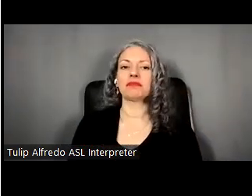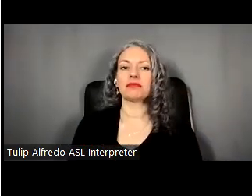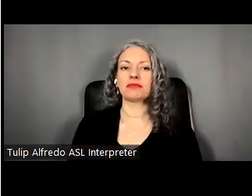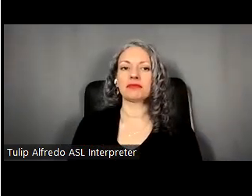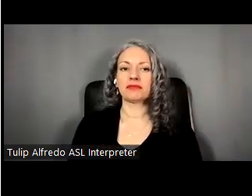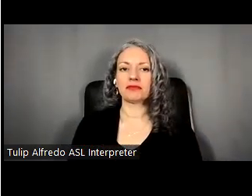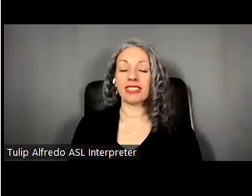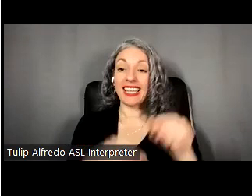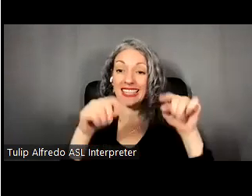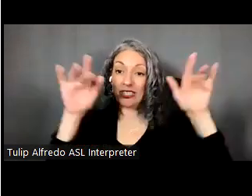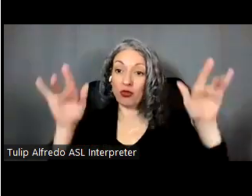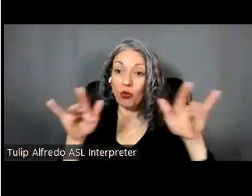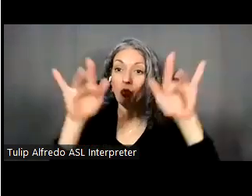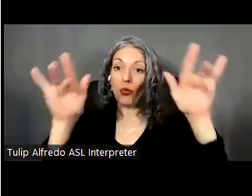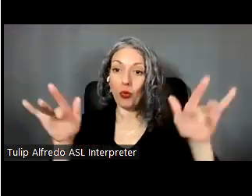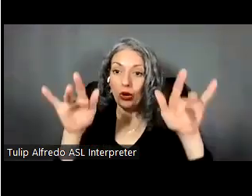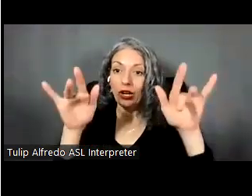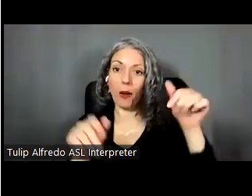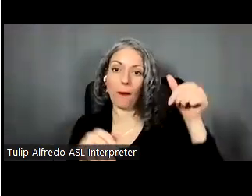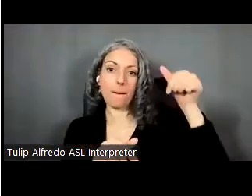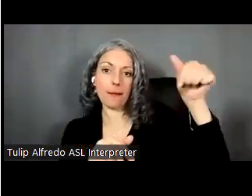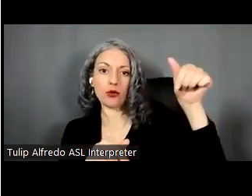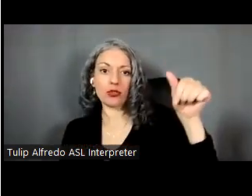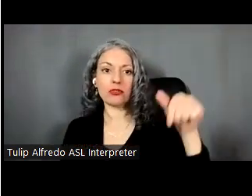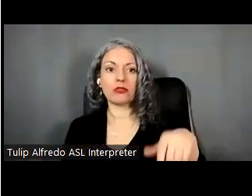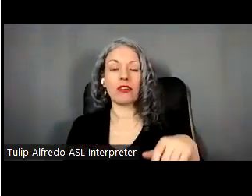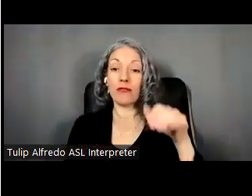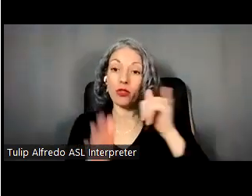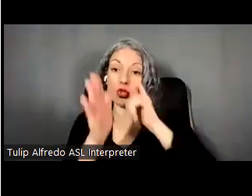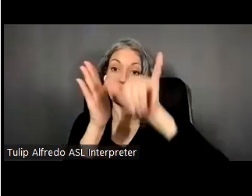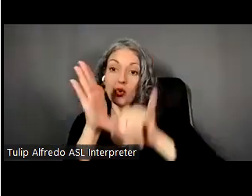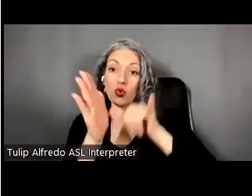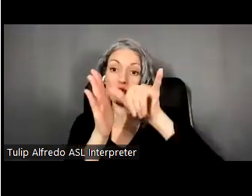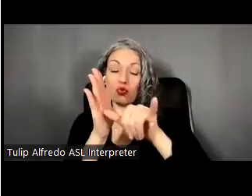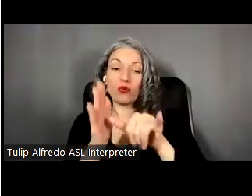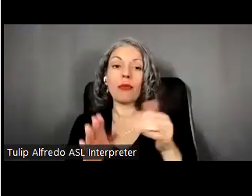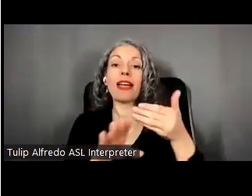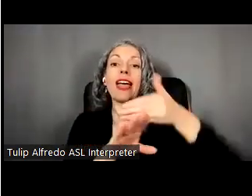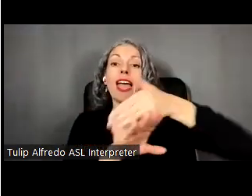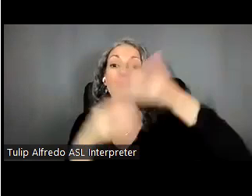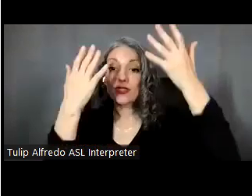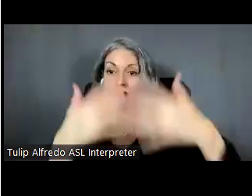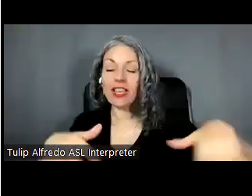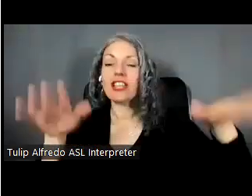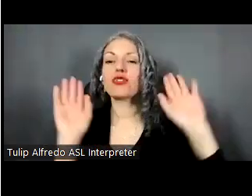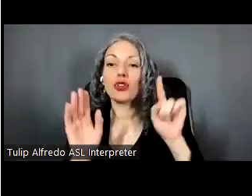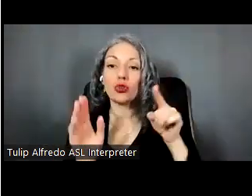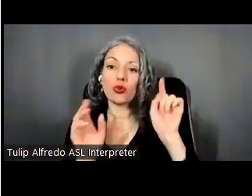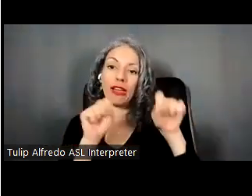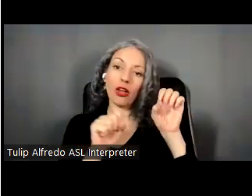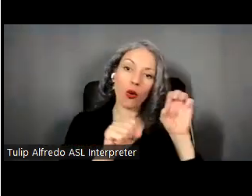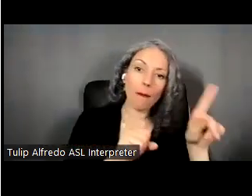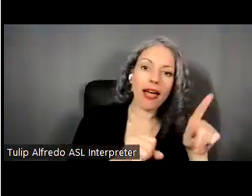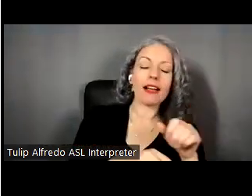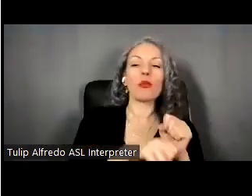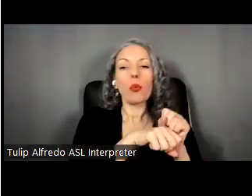This recording will be posted to CDA's YouTube channel after its conclusion, where you can refer back to it, and we'll be sending it